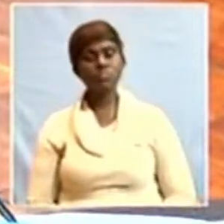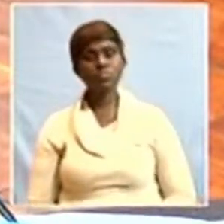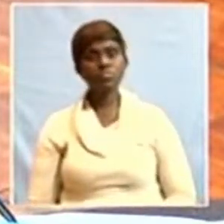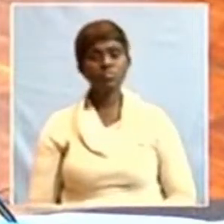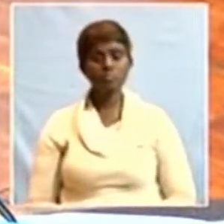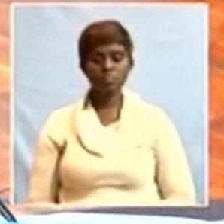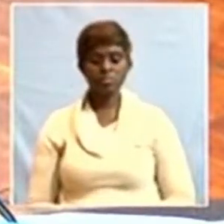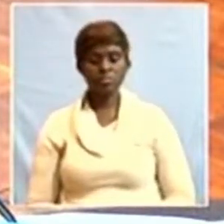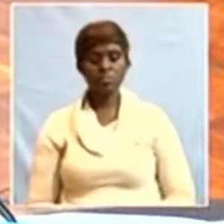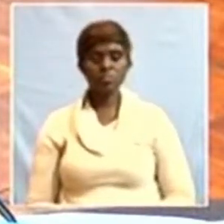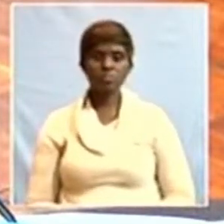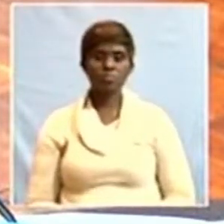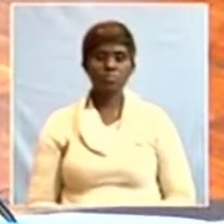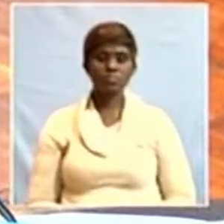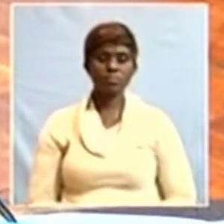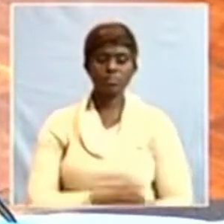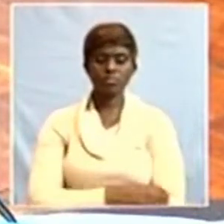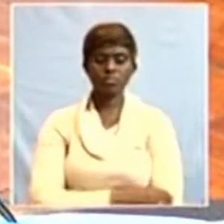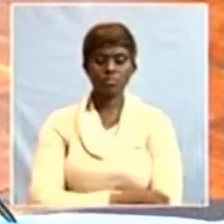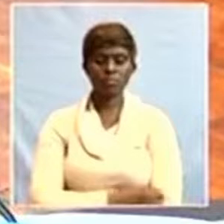Then